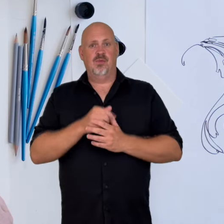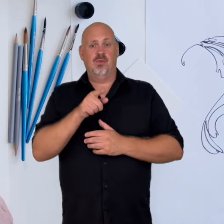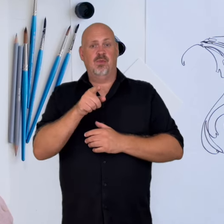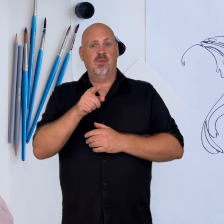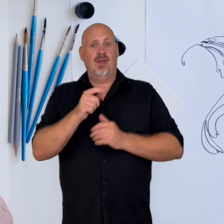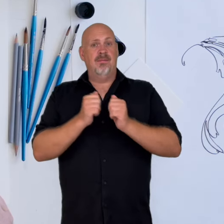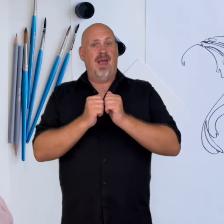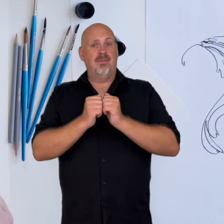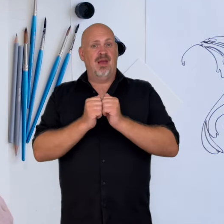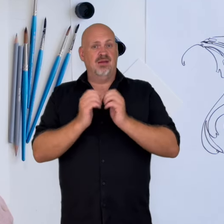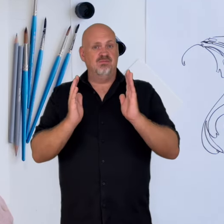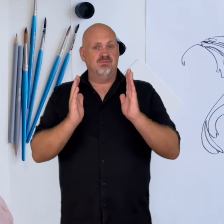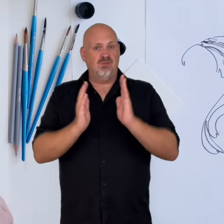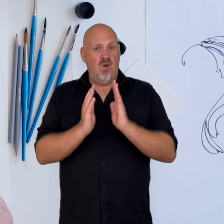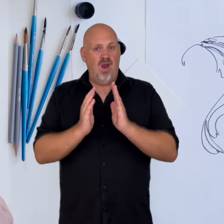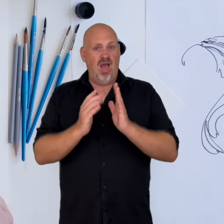line,